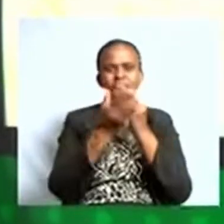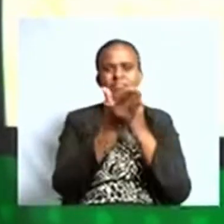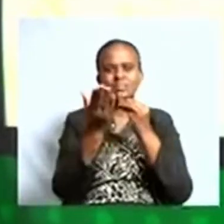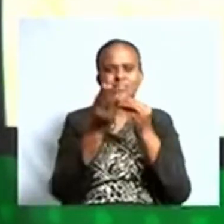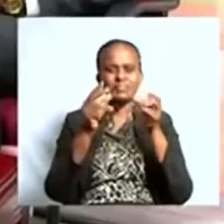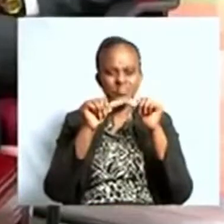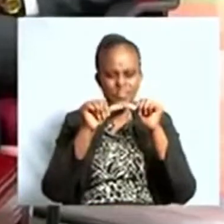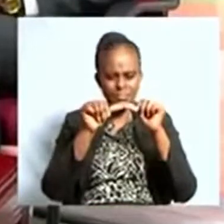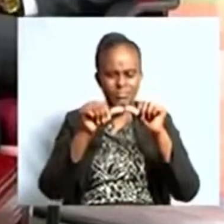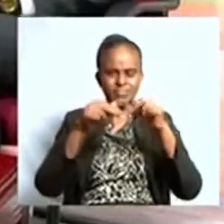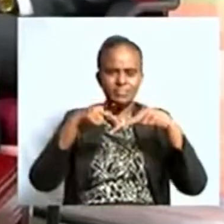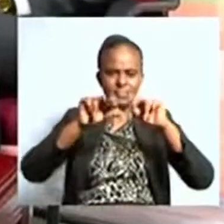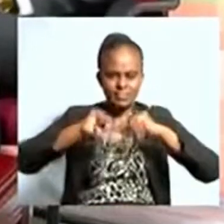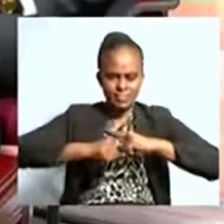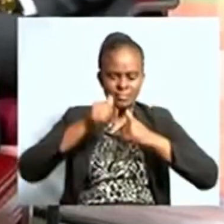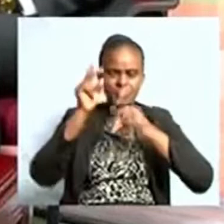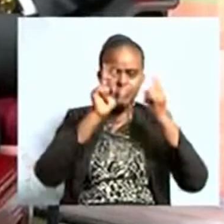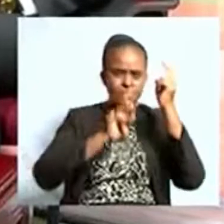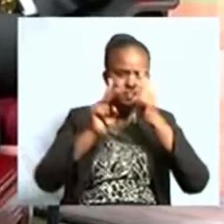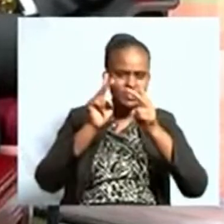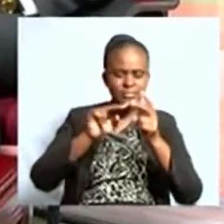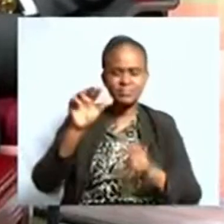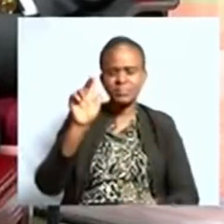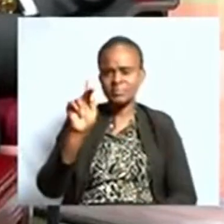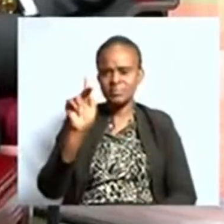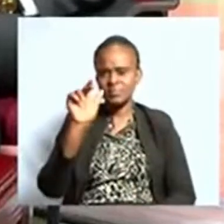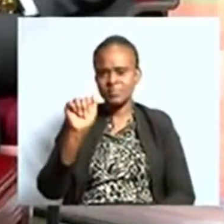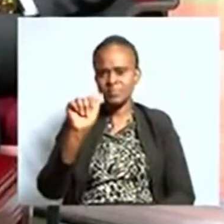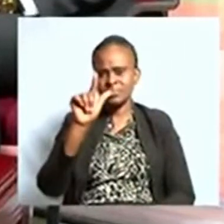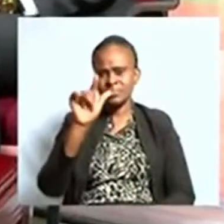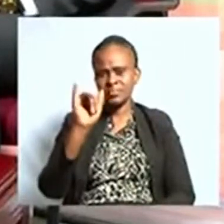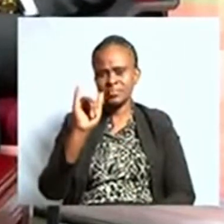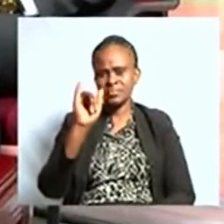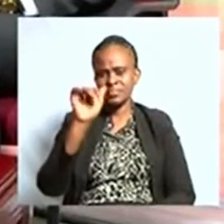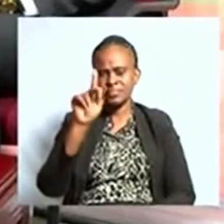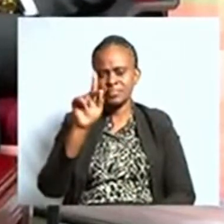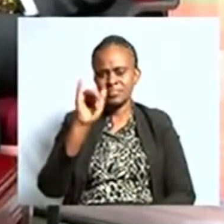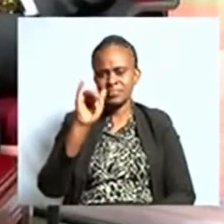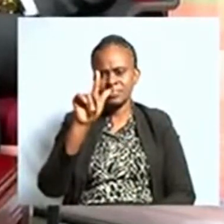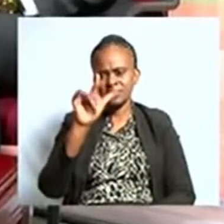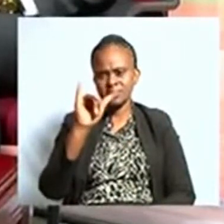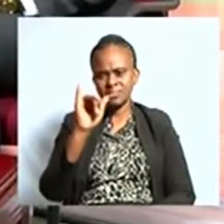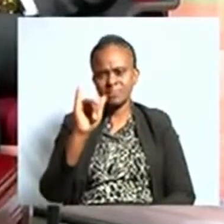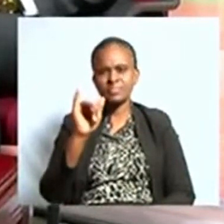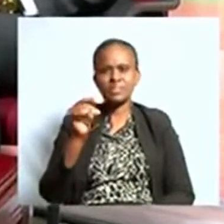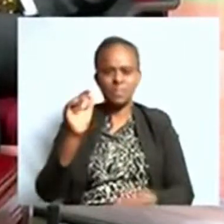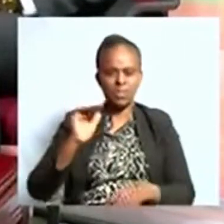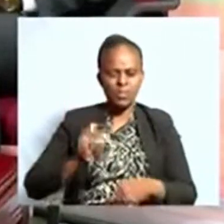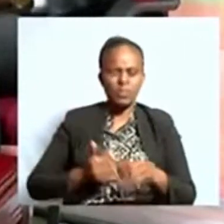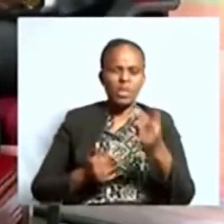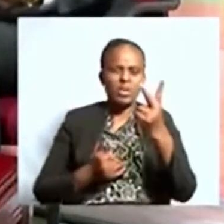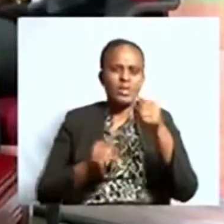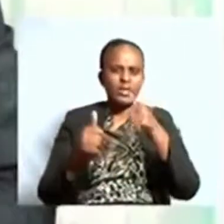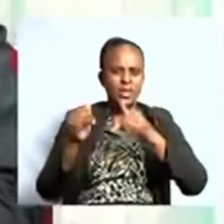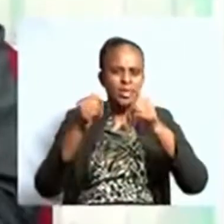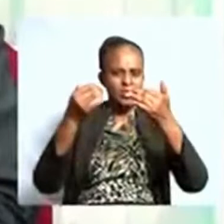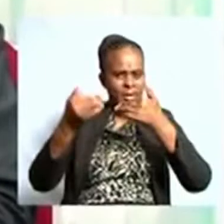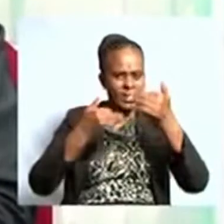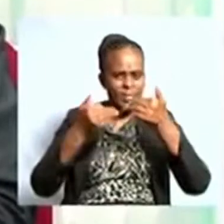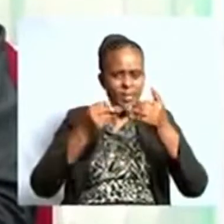the roads, we did visit Kalikiliki and caught up with 2 women, and shared with us